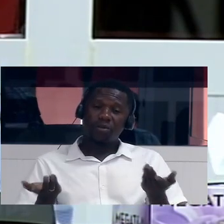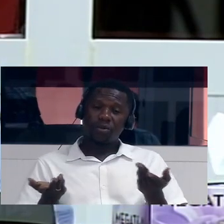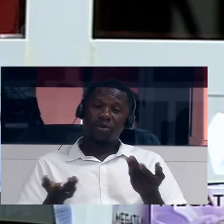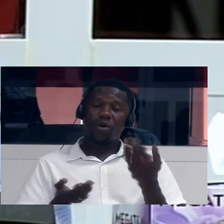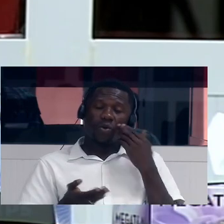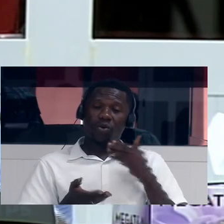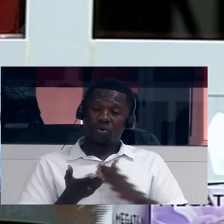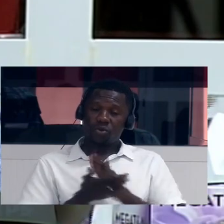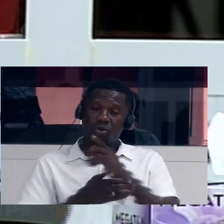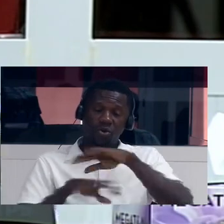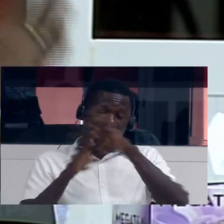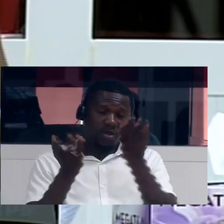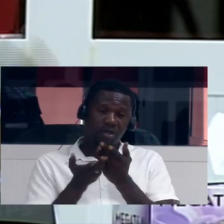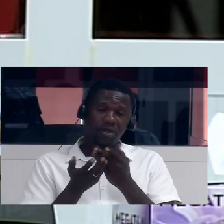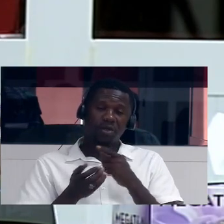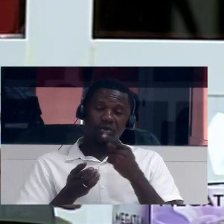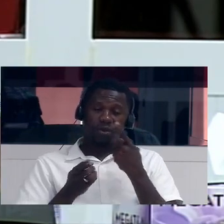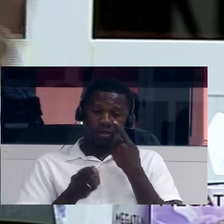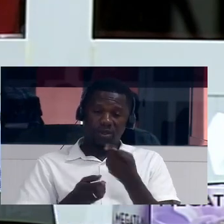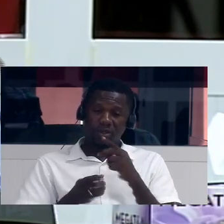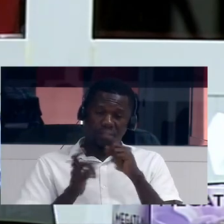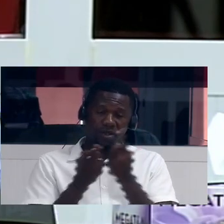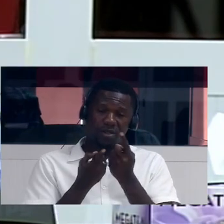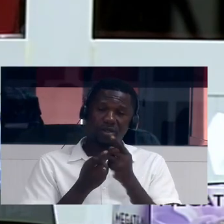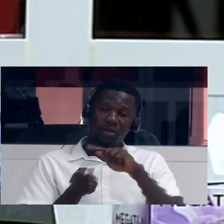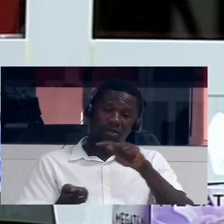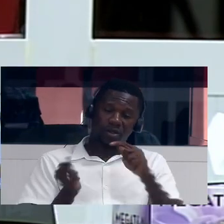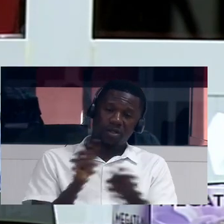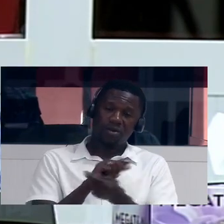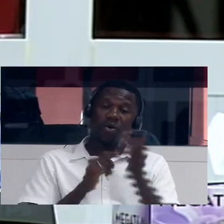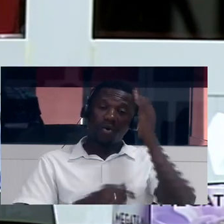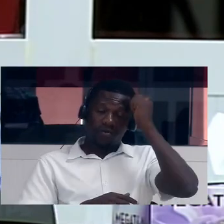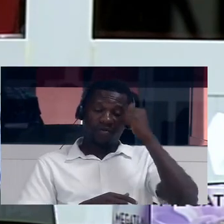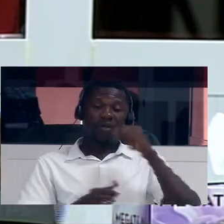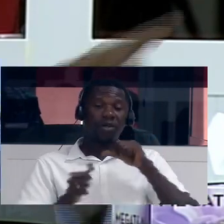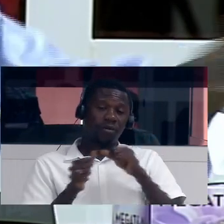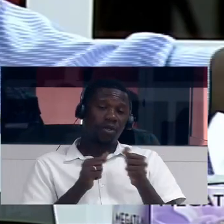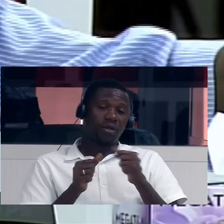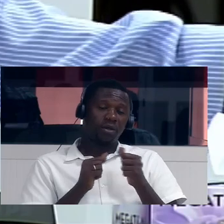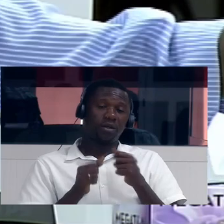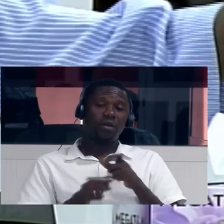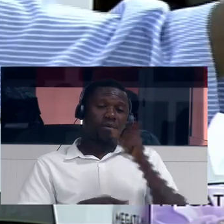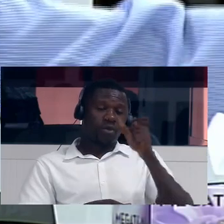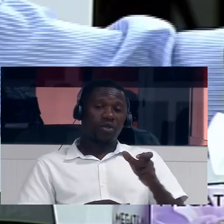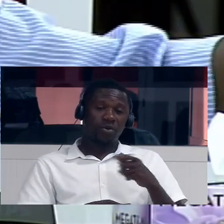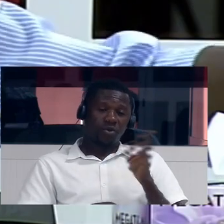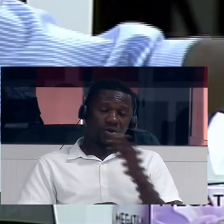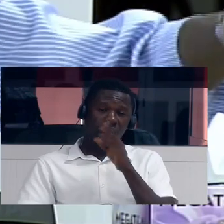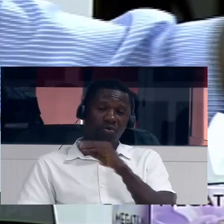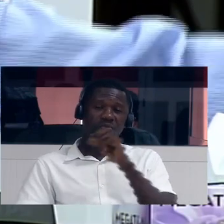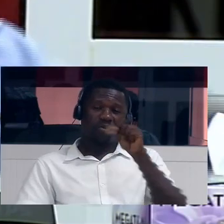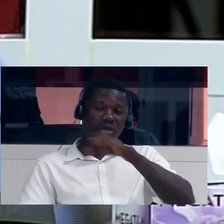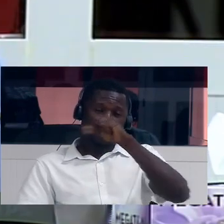this, and then you see things are changing, hopefully, for the better, and then somebody goes and does nonsense and